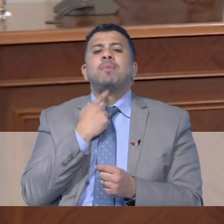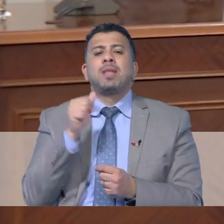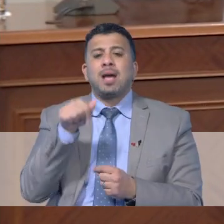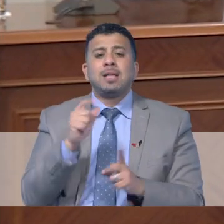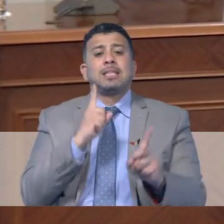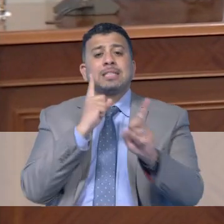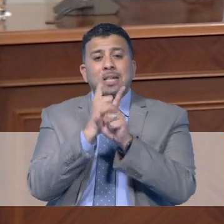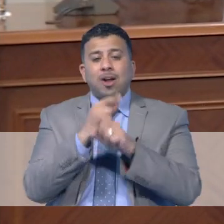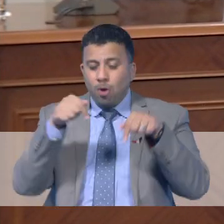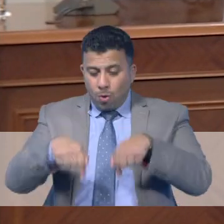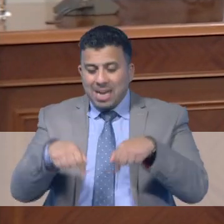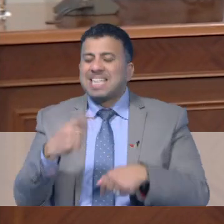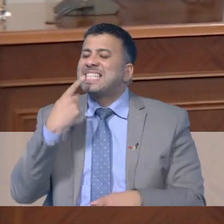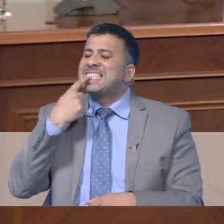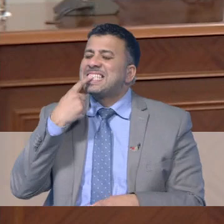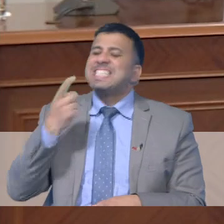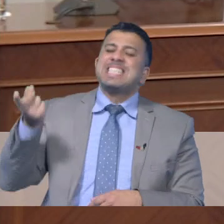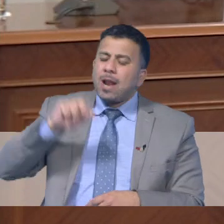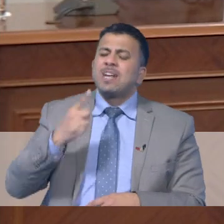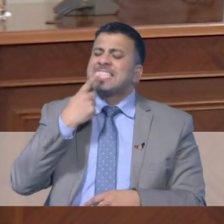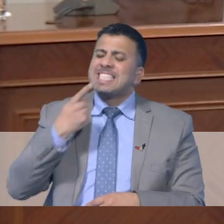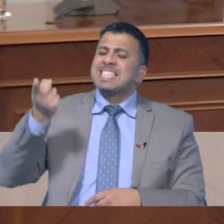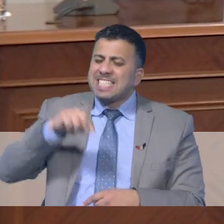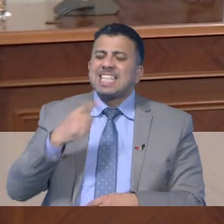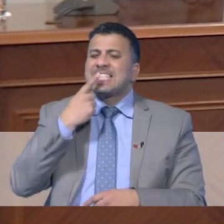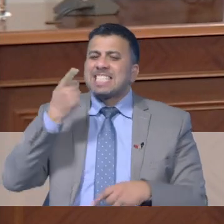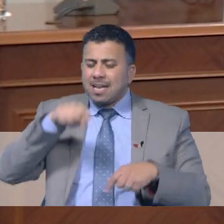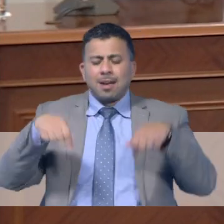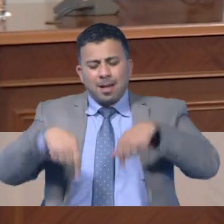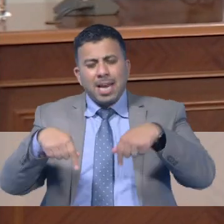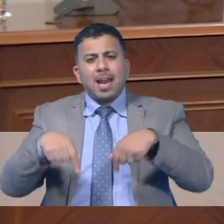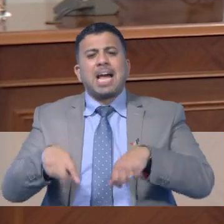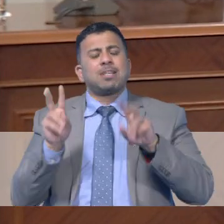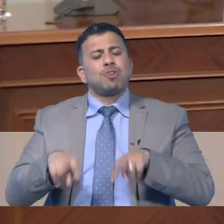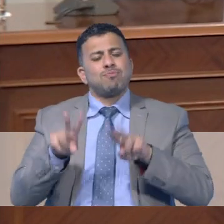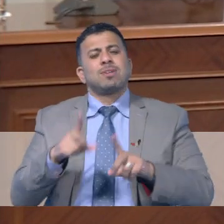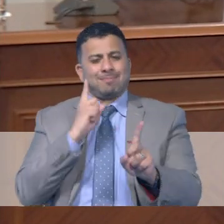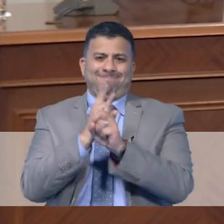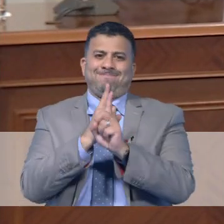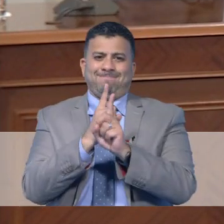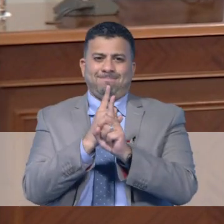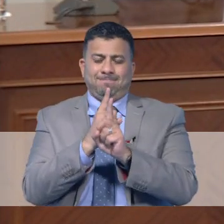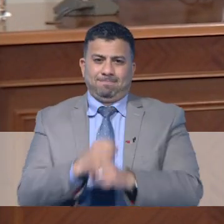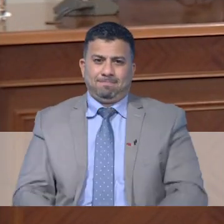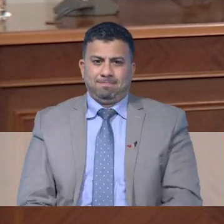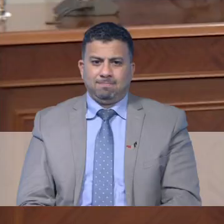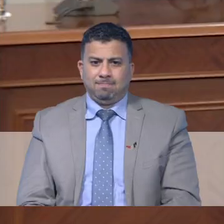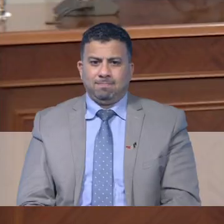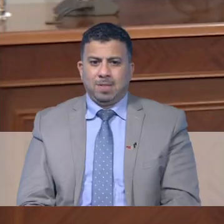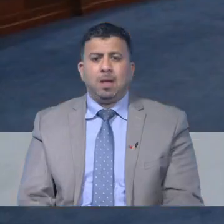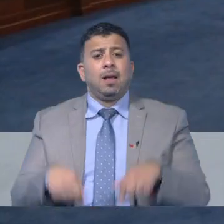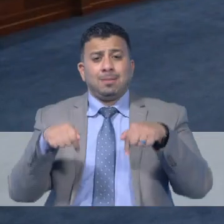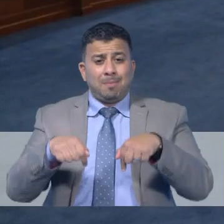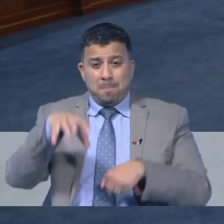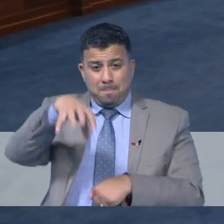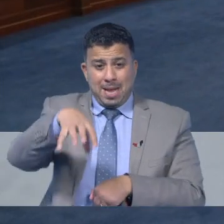we can do it yearly here at this place. It is a